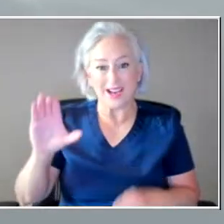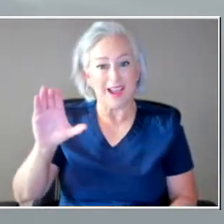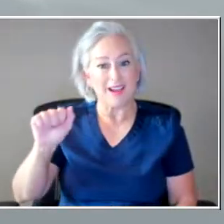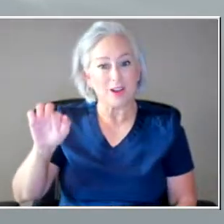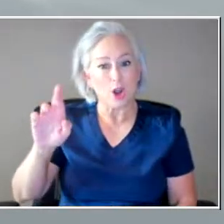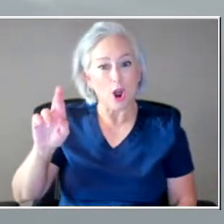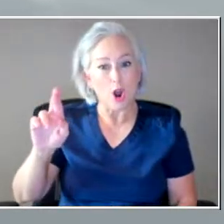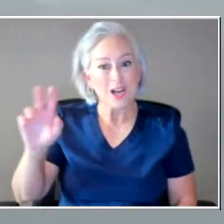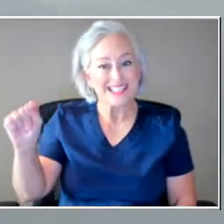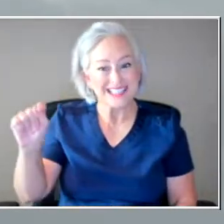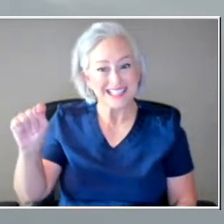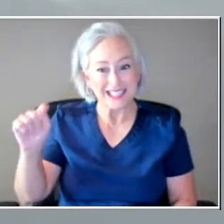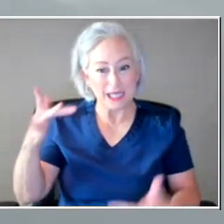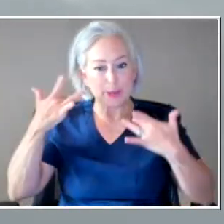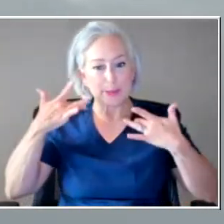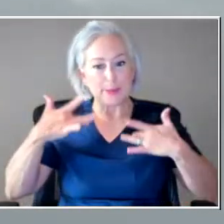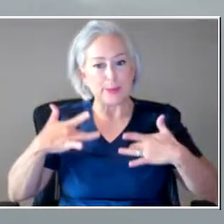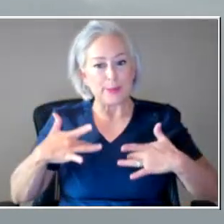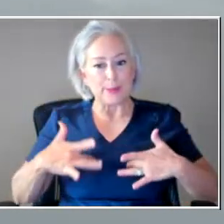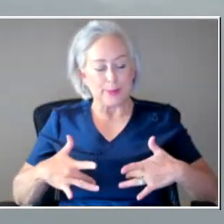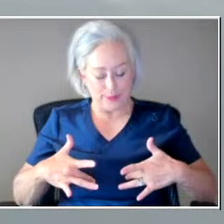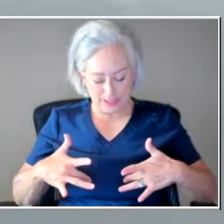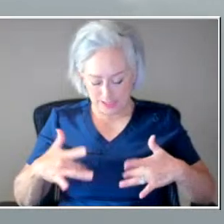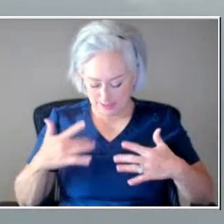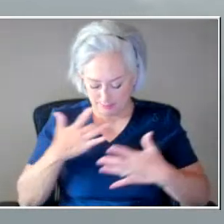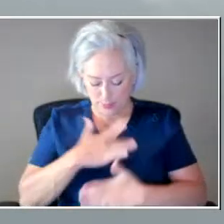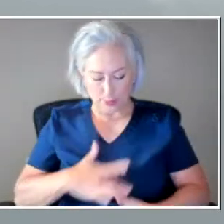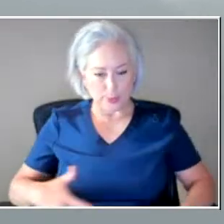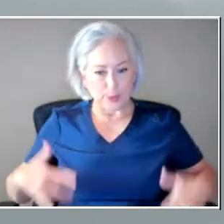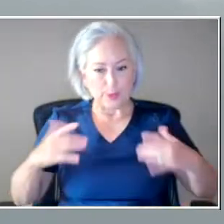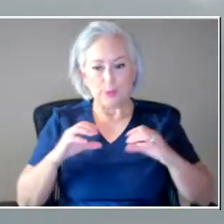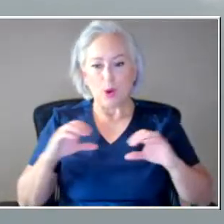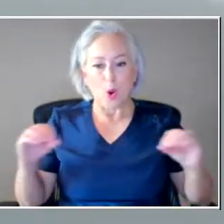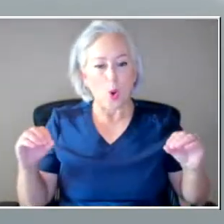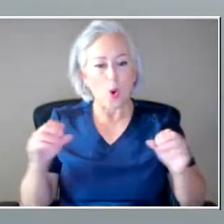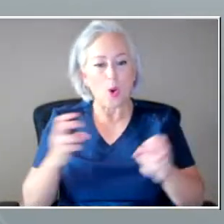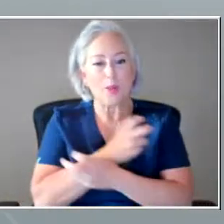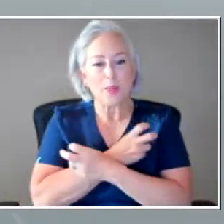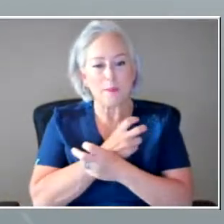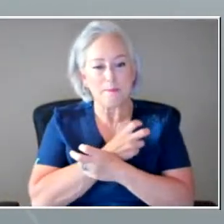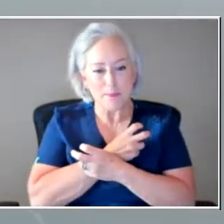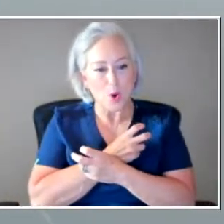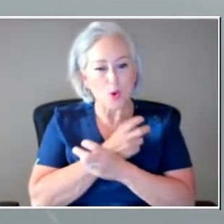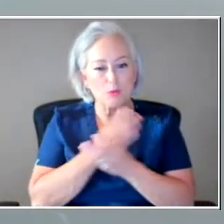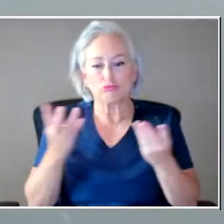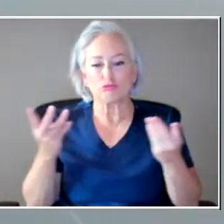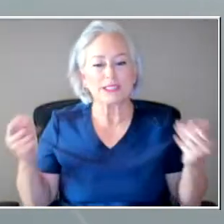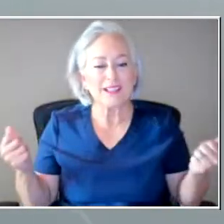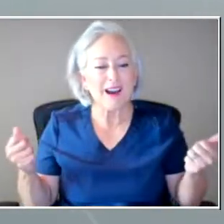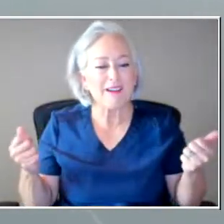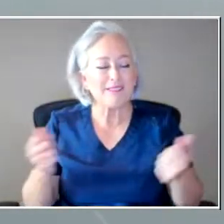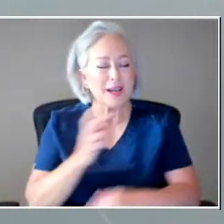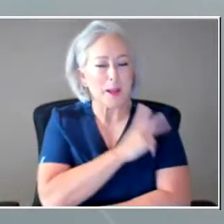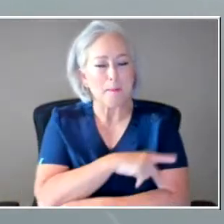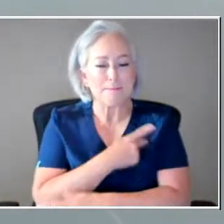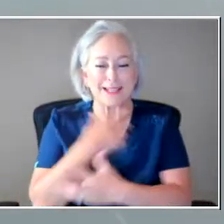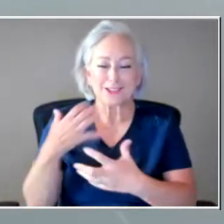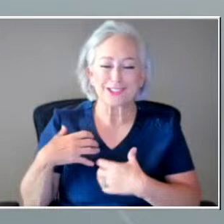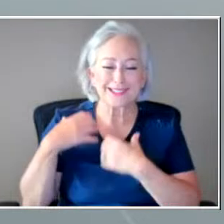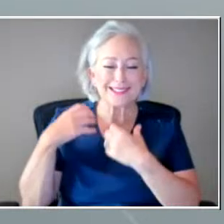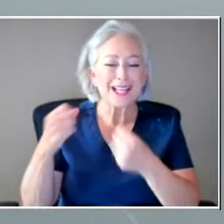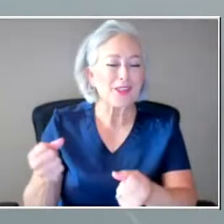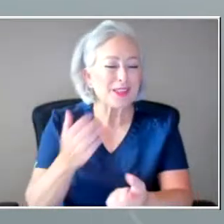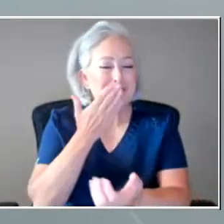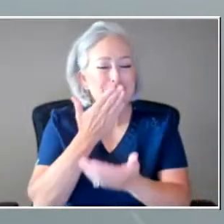that is beautiful, that all the bone lesions have resolved and patients are healthy and they have a high quality of life. So it really